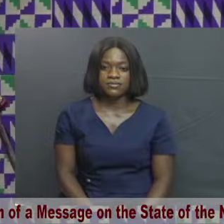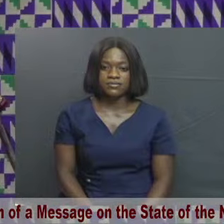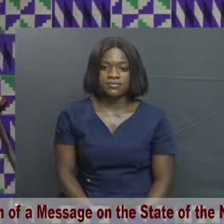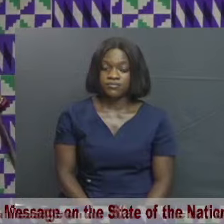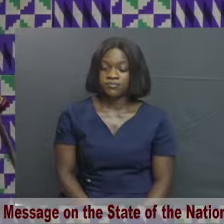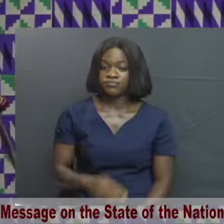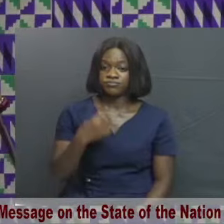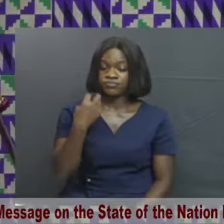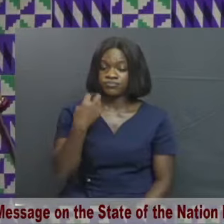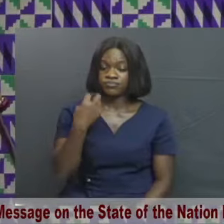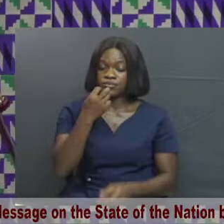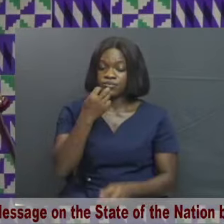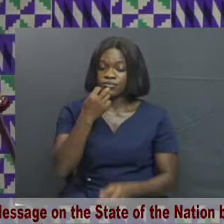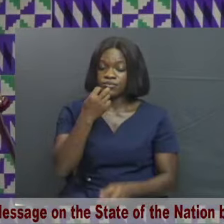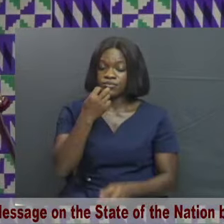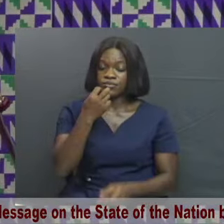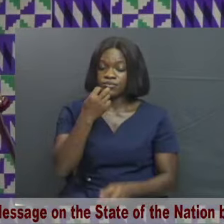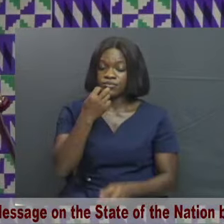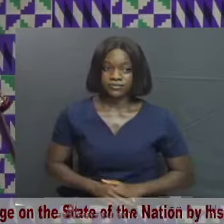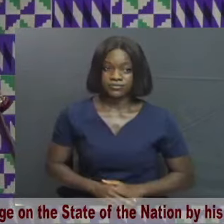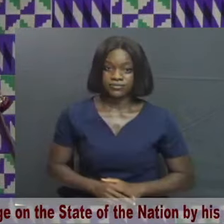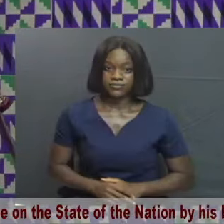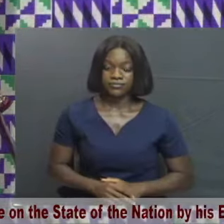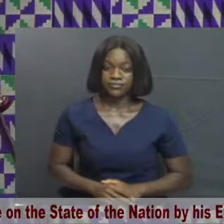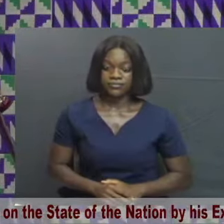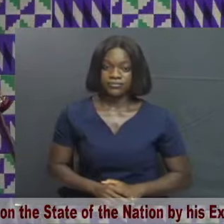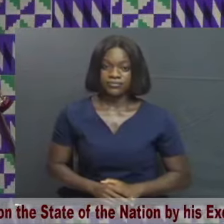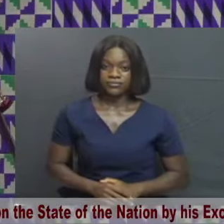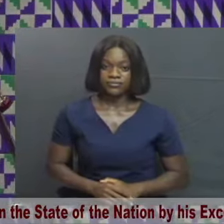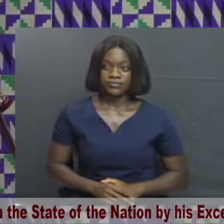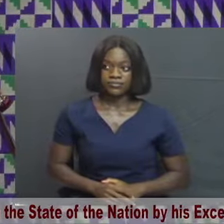Mr Speaker